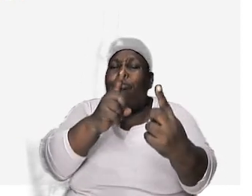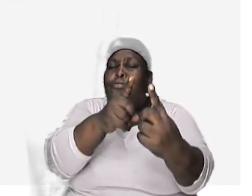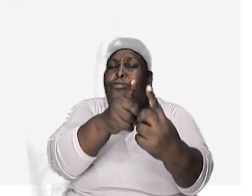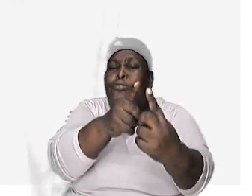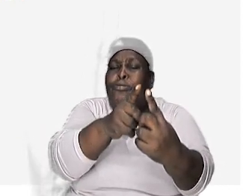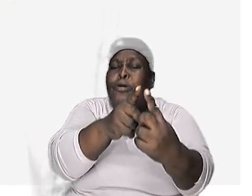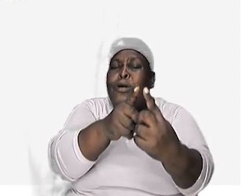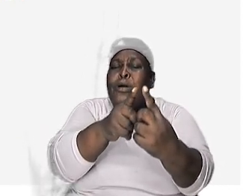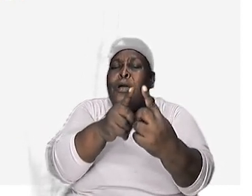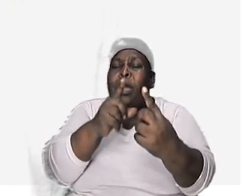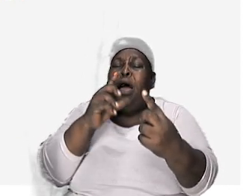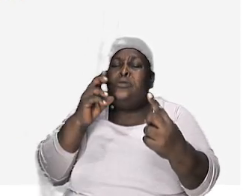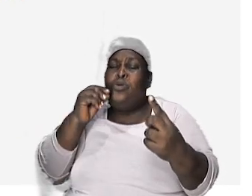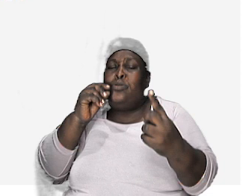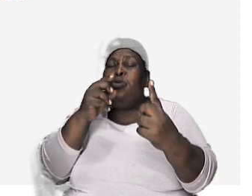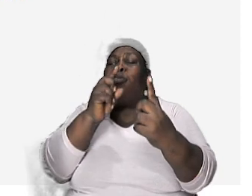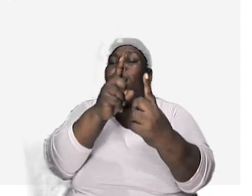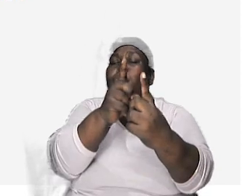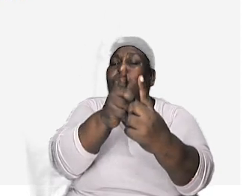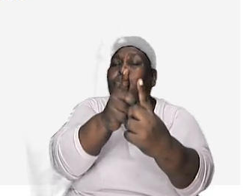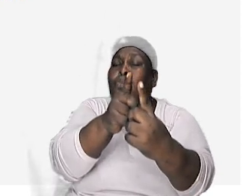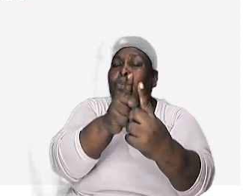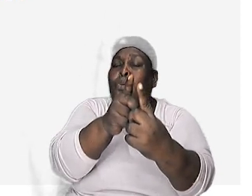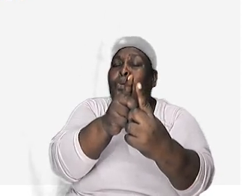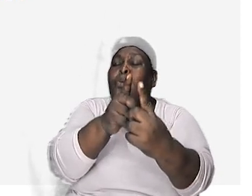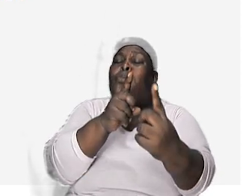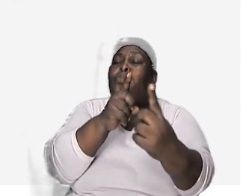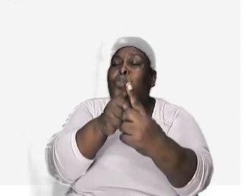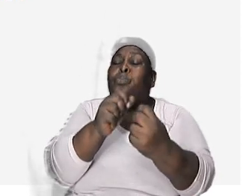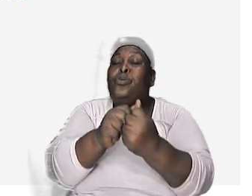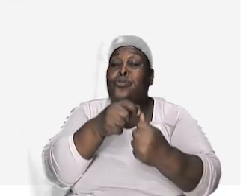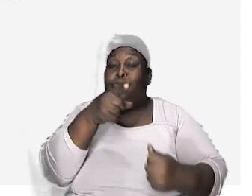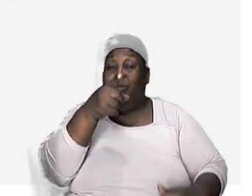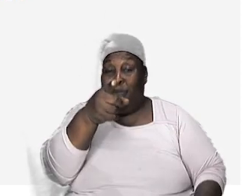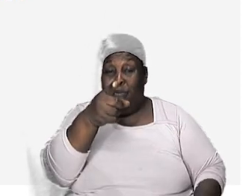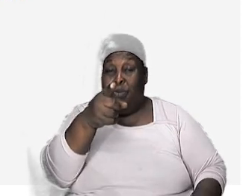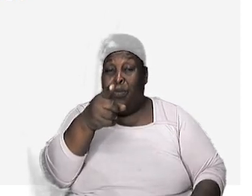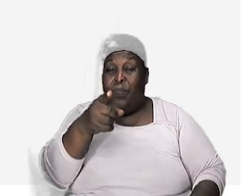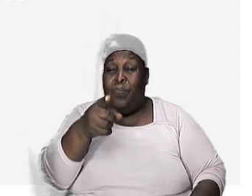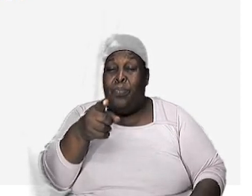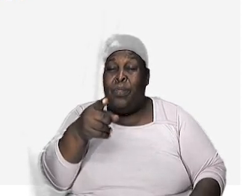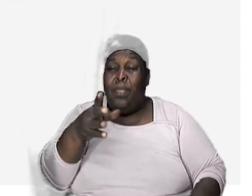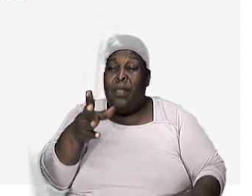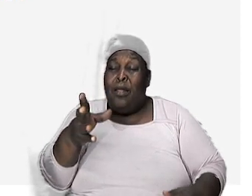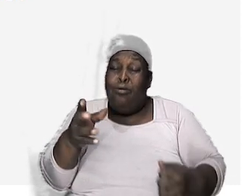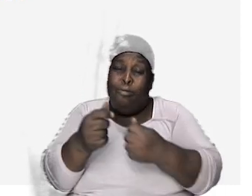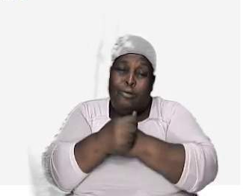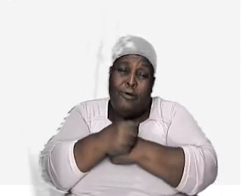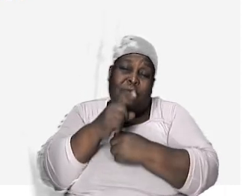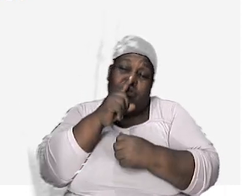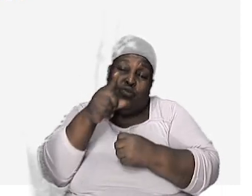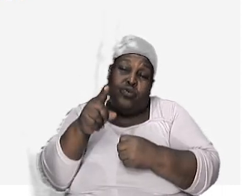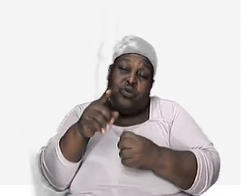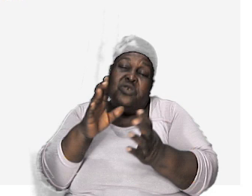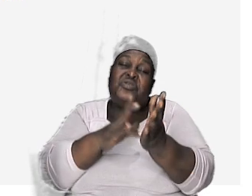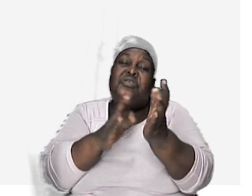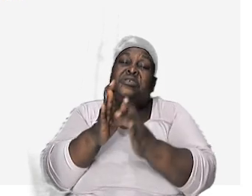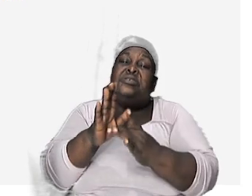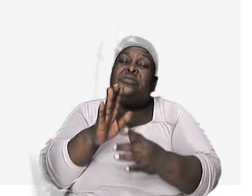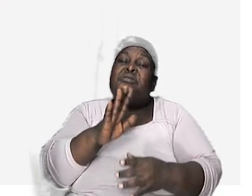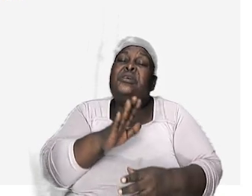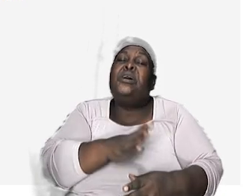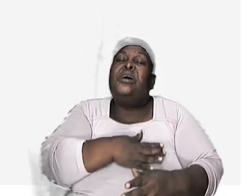to ensure that he gets that one-on-one encounter with you. I love the fact that Jesus is willing, amen, to